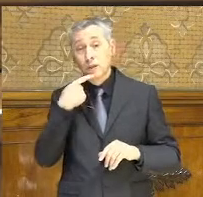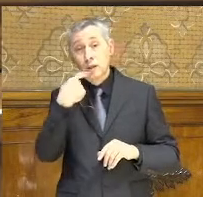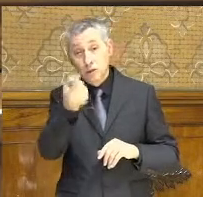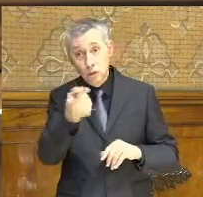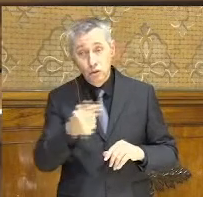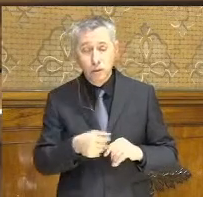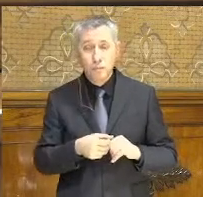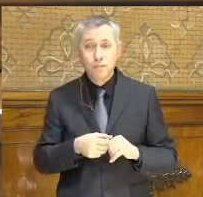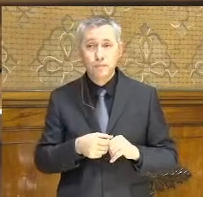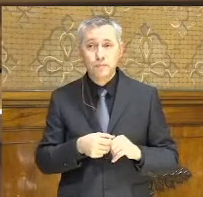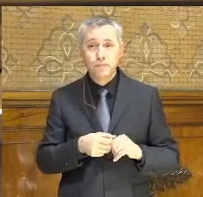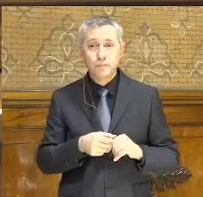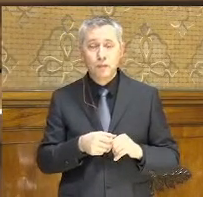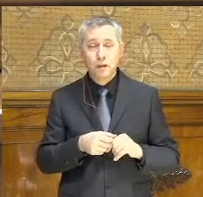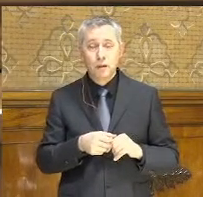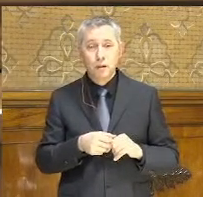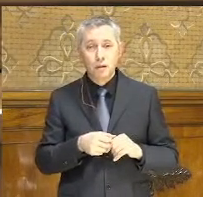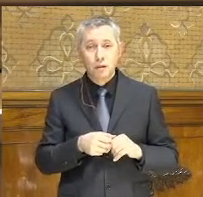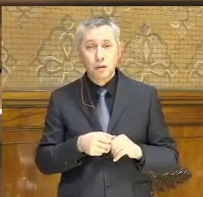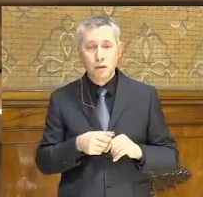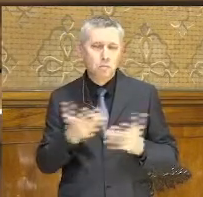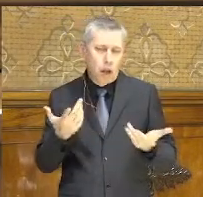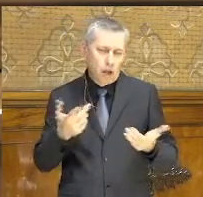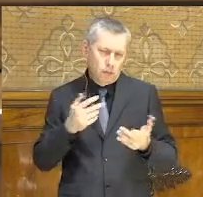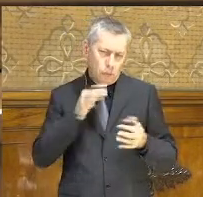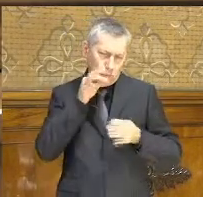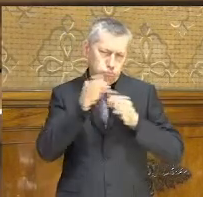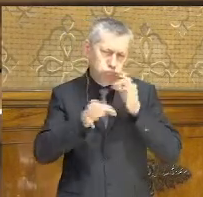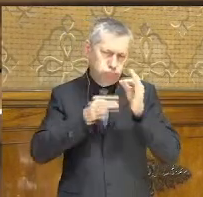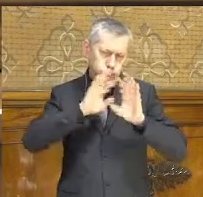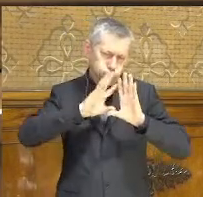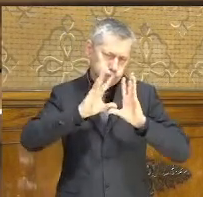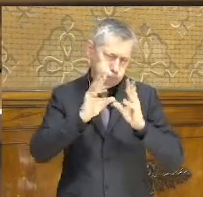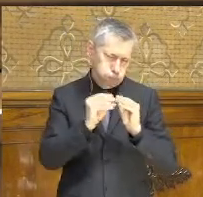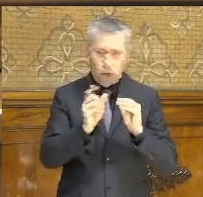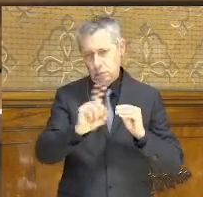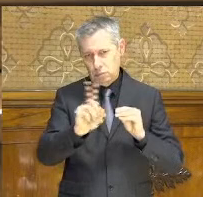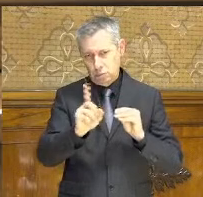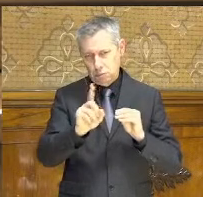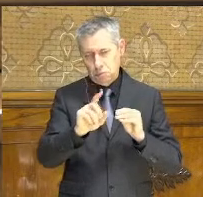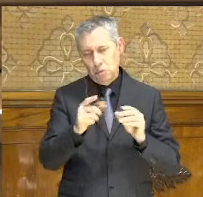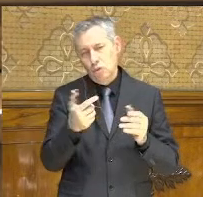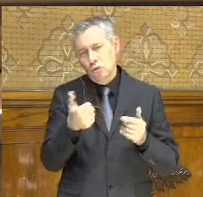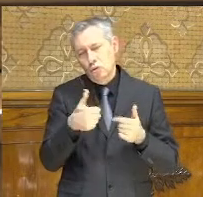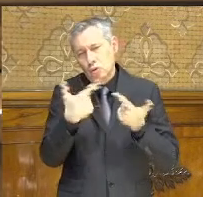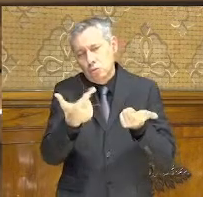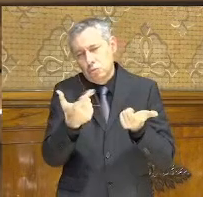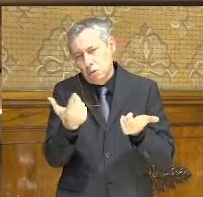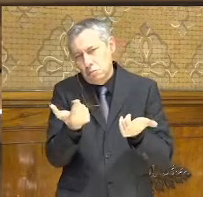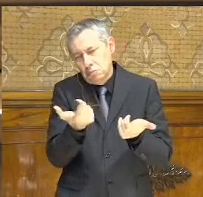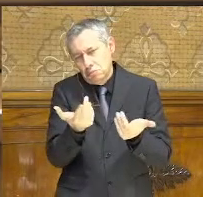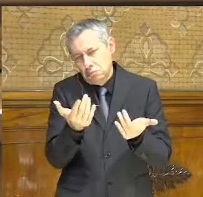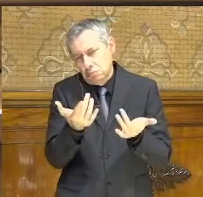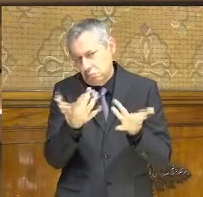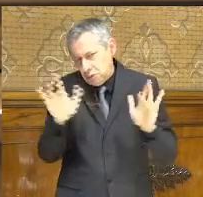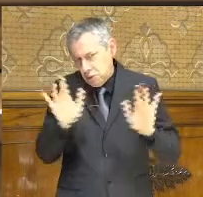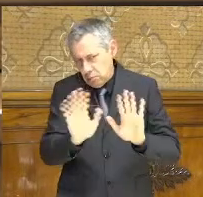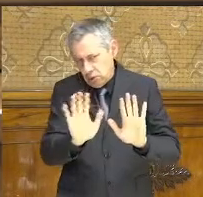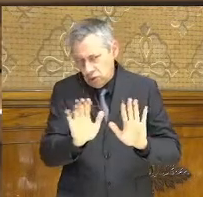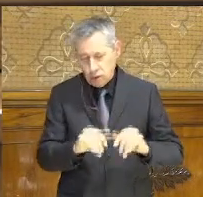without really developing the idea, which I then try and do, he says, when the